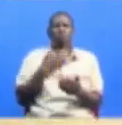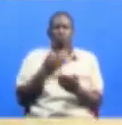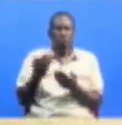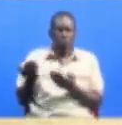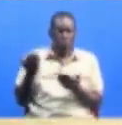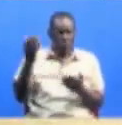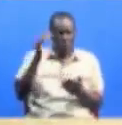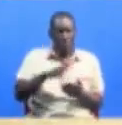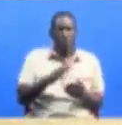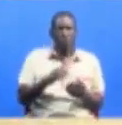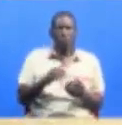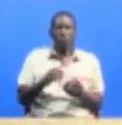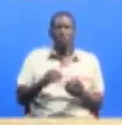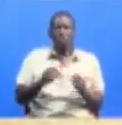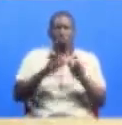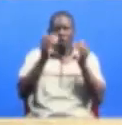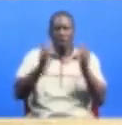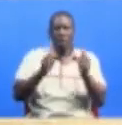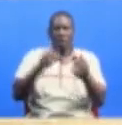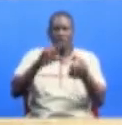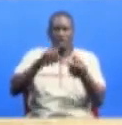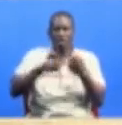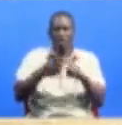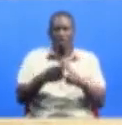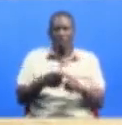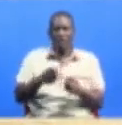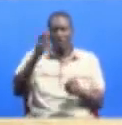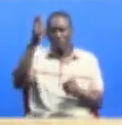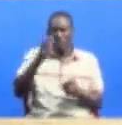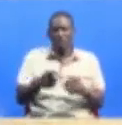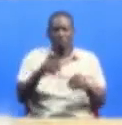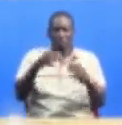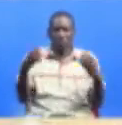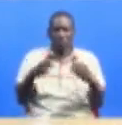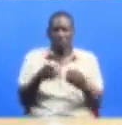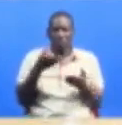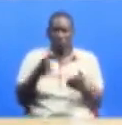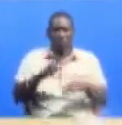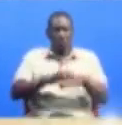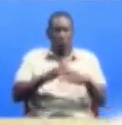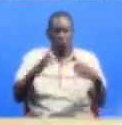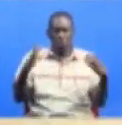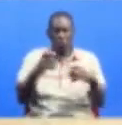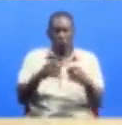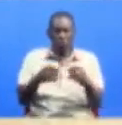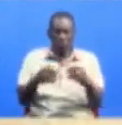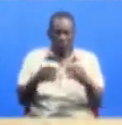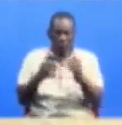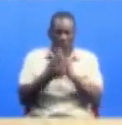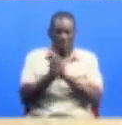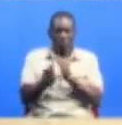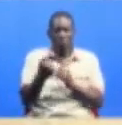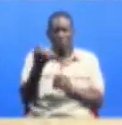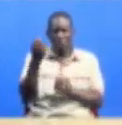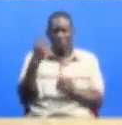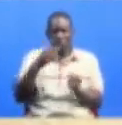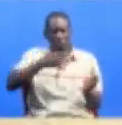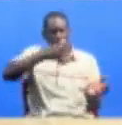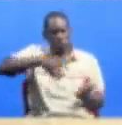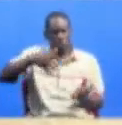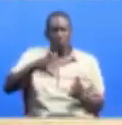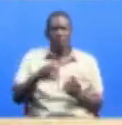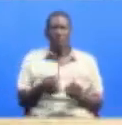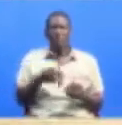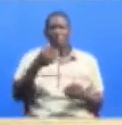get back to the circuit. Judging it from the time I was in this team, this is a proper team. From the skill-wise, from the understanding of the